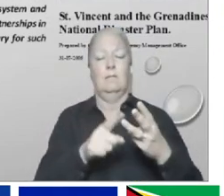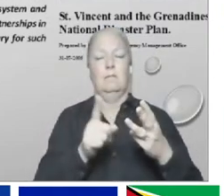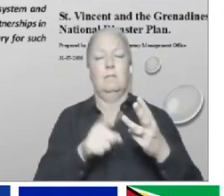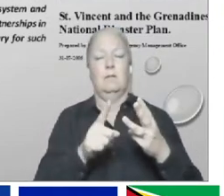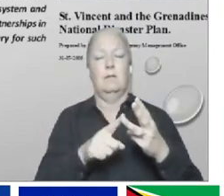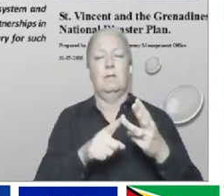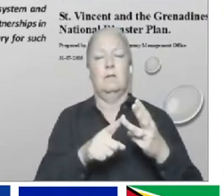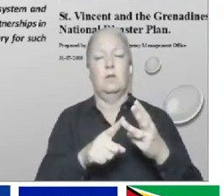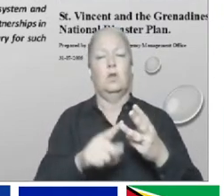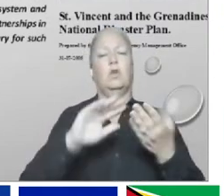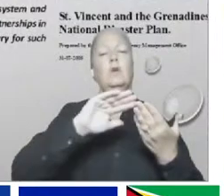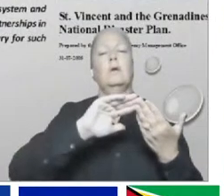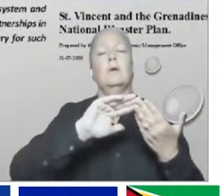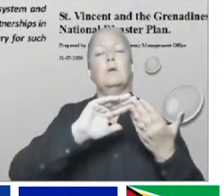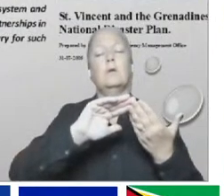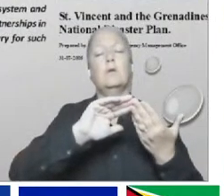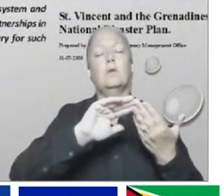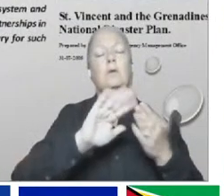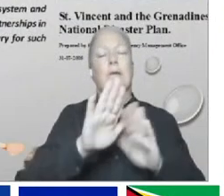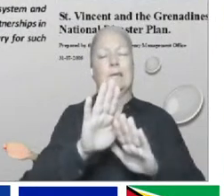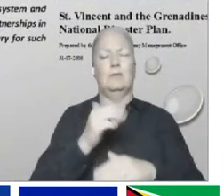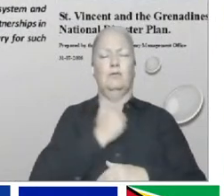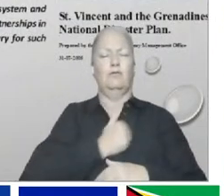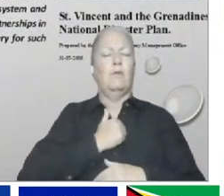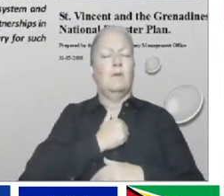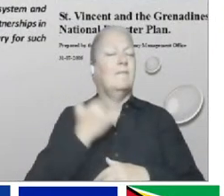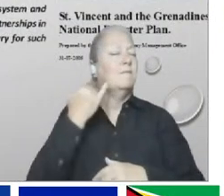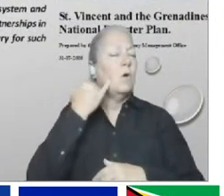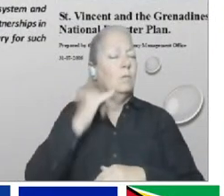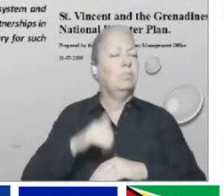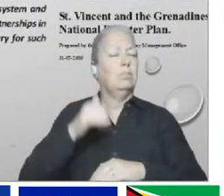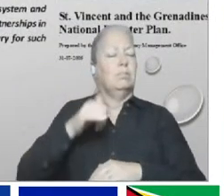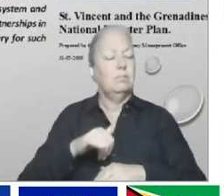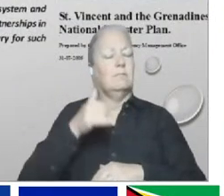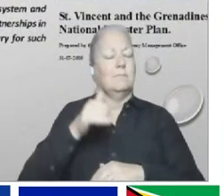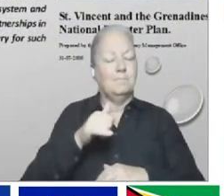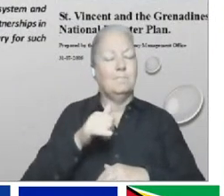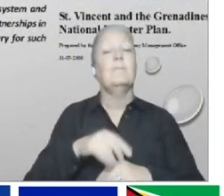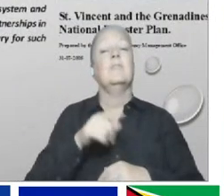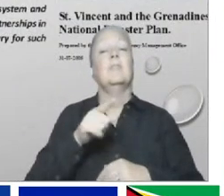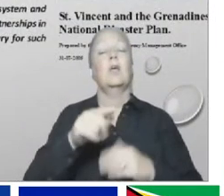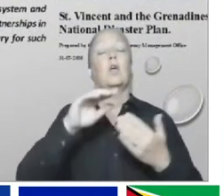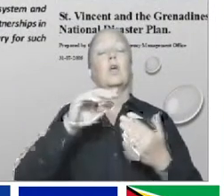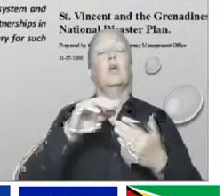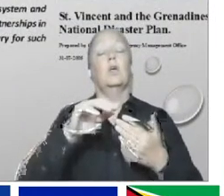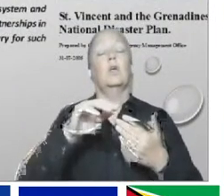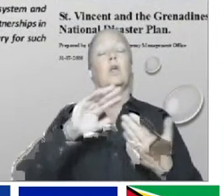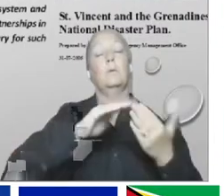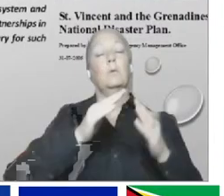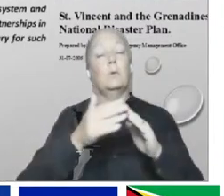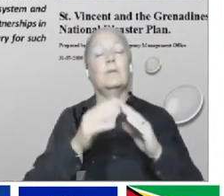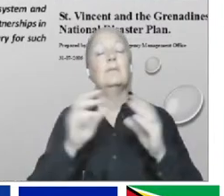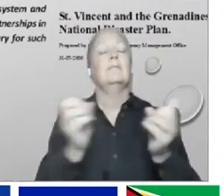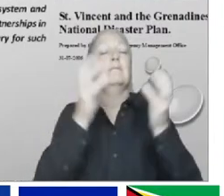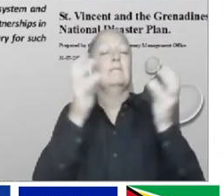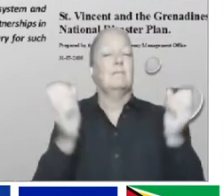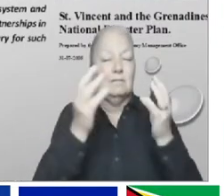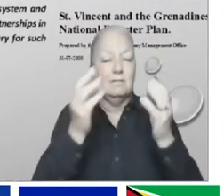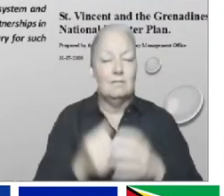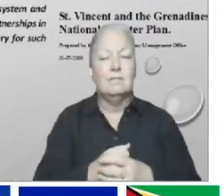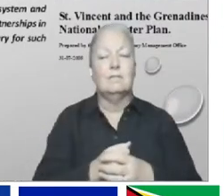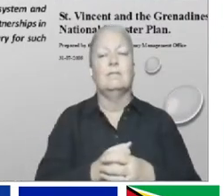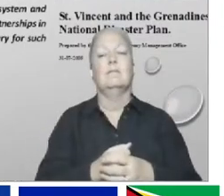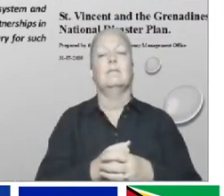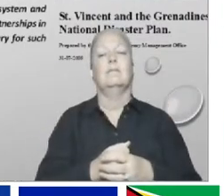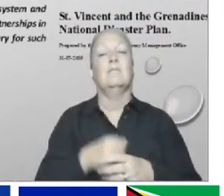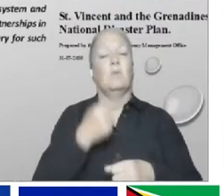Sorry about that. Community disaster responders. The government of St. Vincent had established a disaster fund